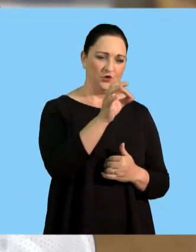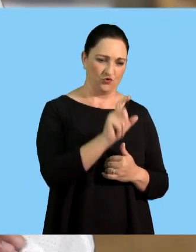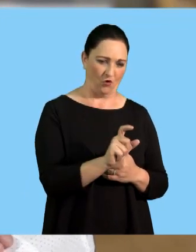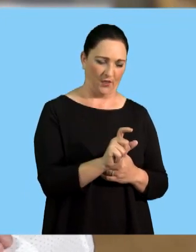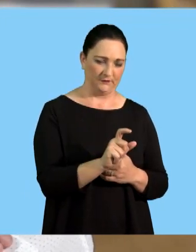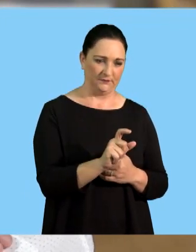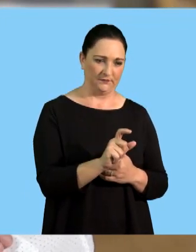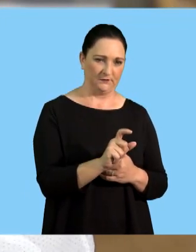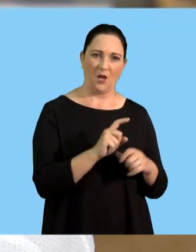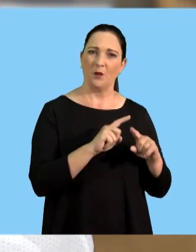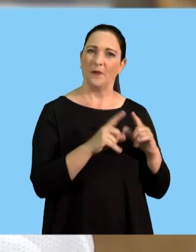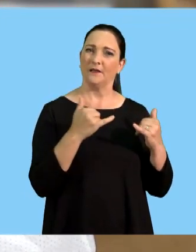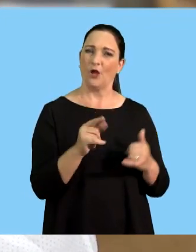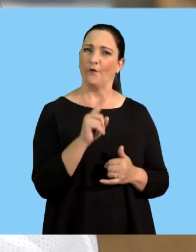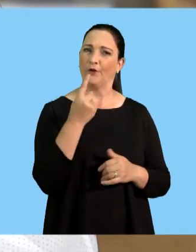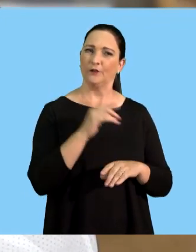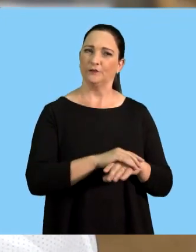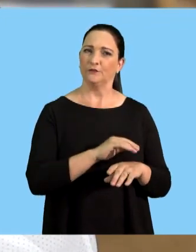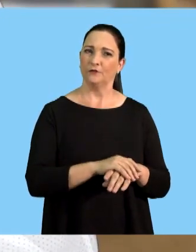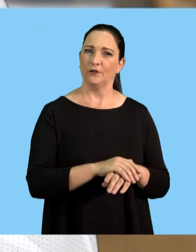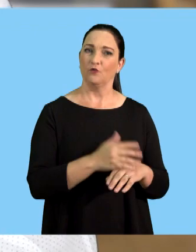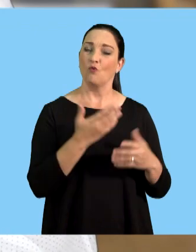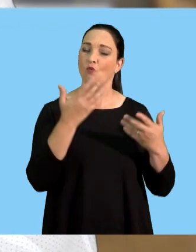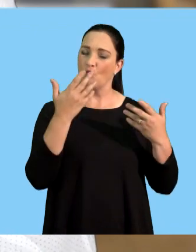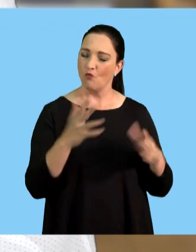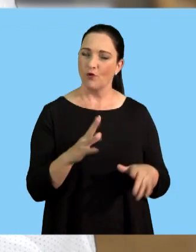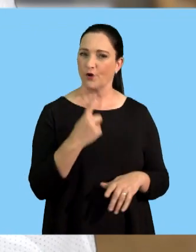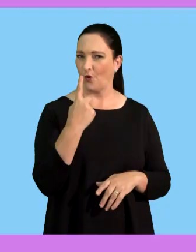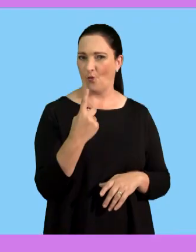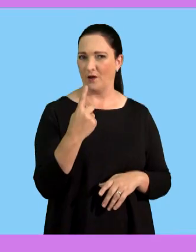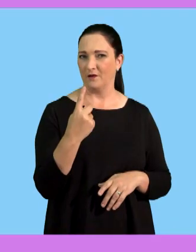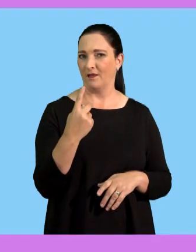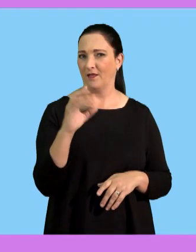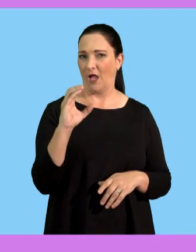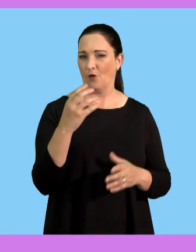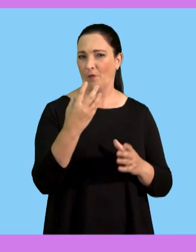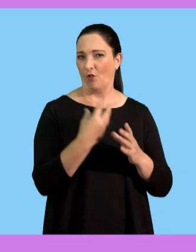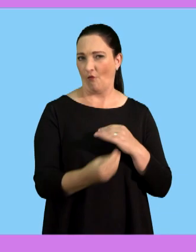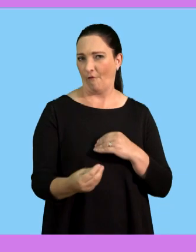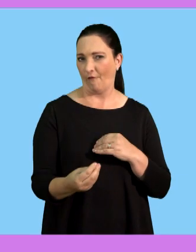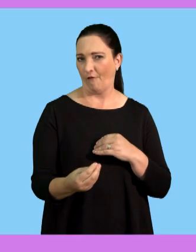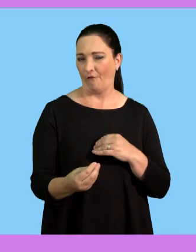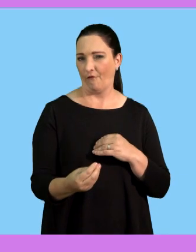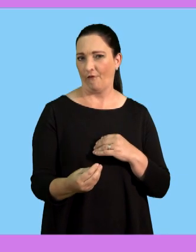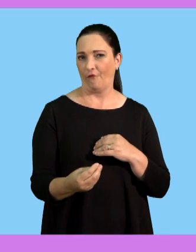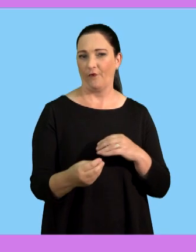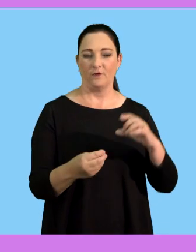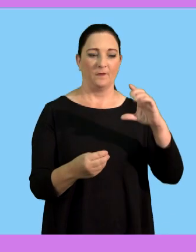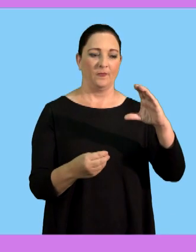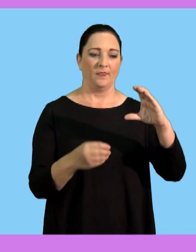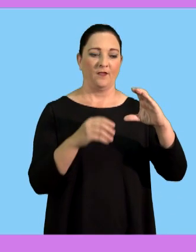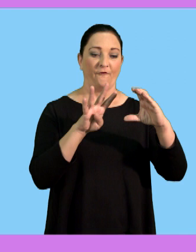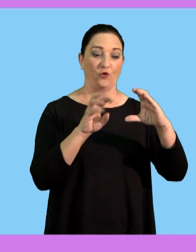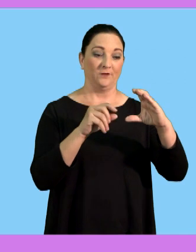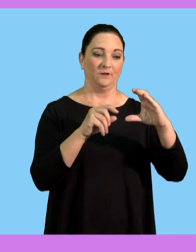40 chocolates. But now, your first friend already took one, and that was a caramel, as we can see. So